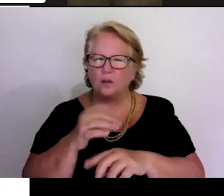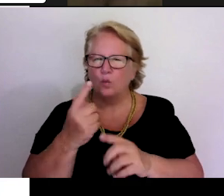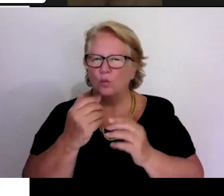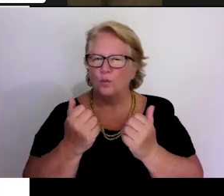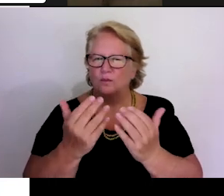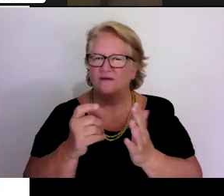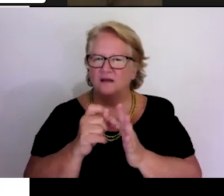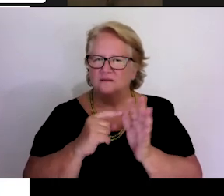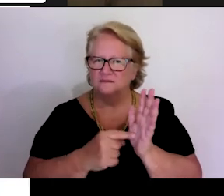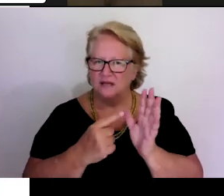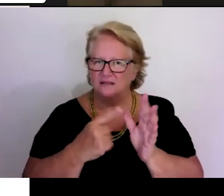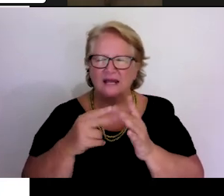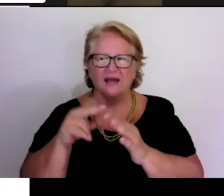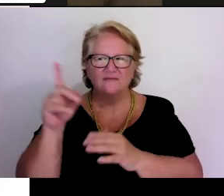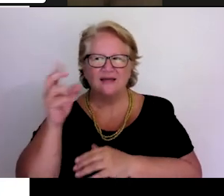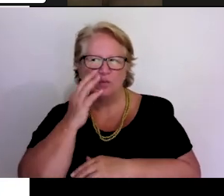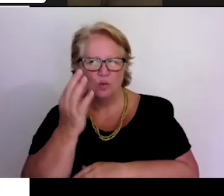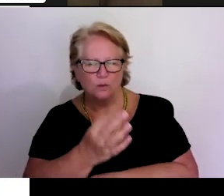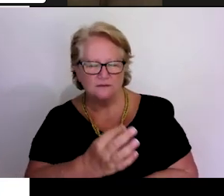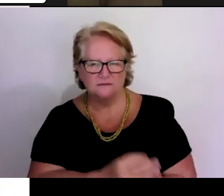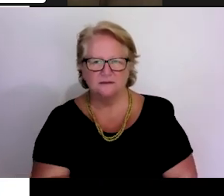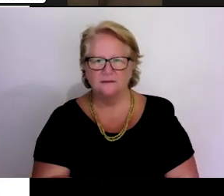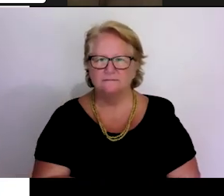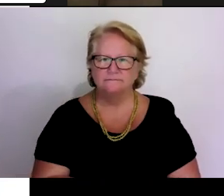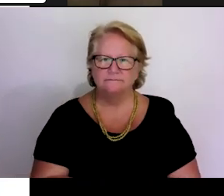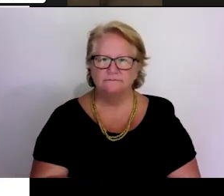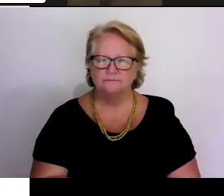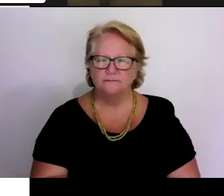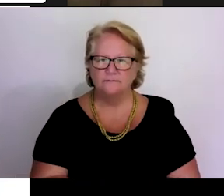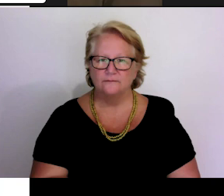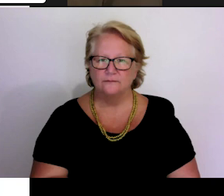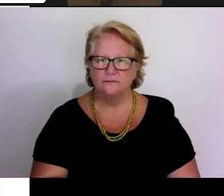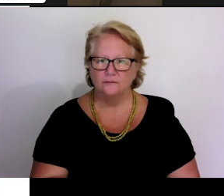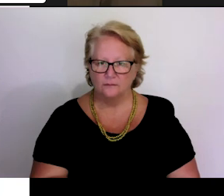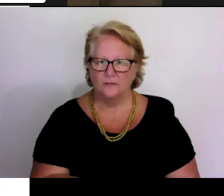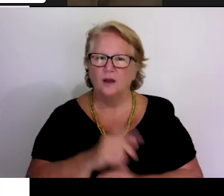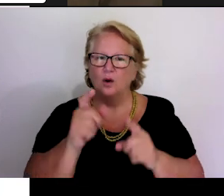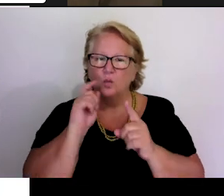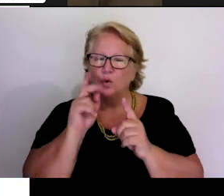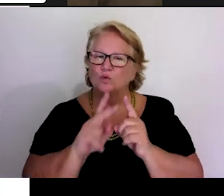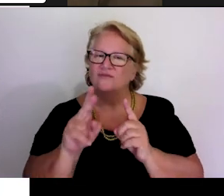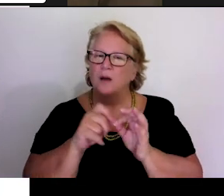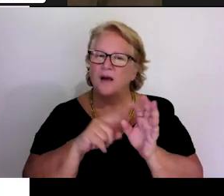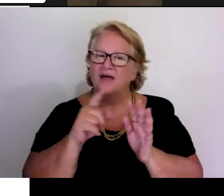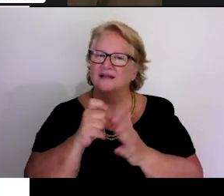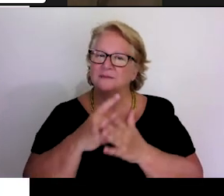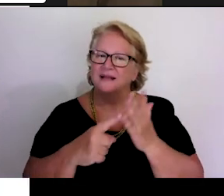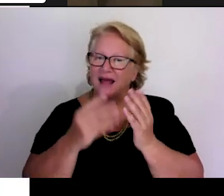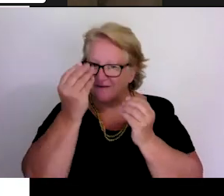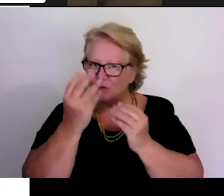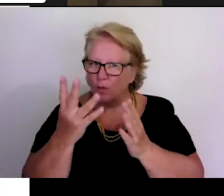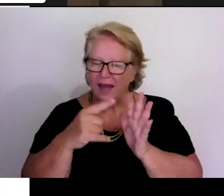providers, if they have requested that. At the same time, it will be reviewed by the Disability Informed